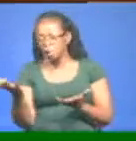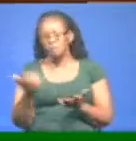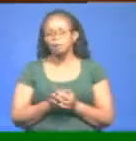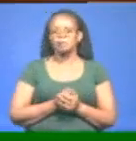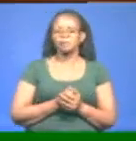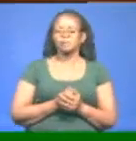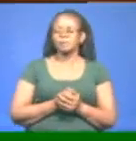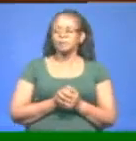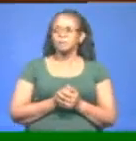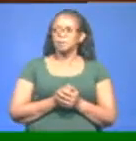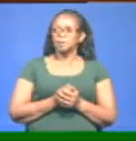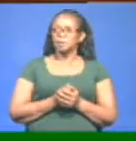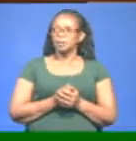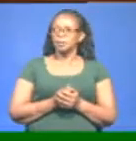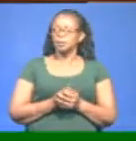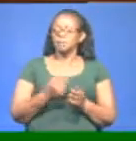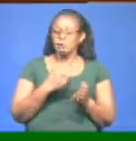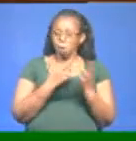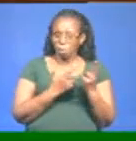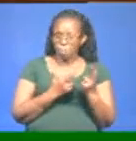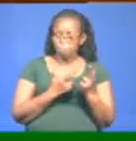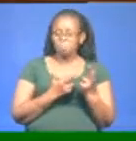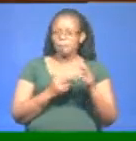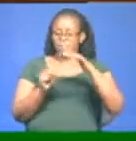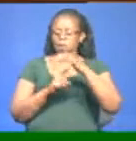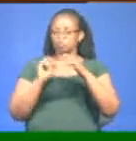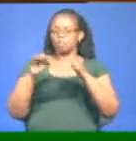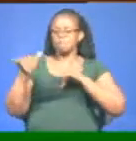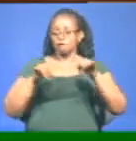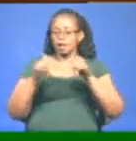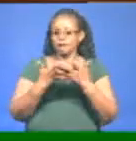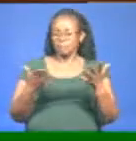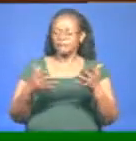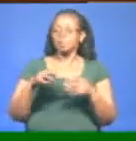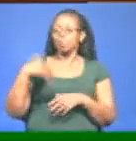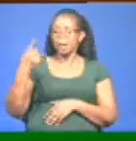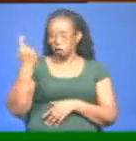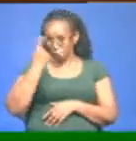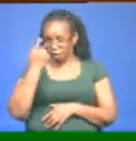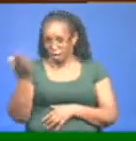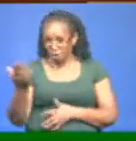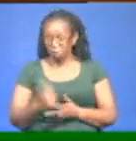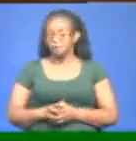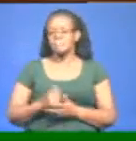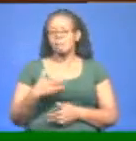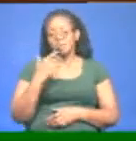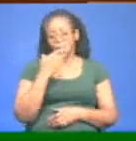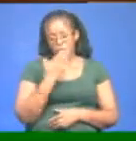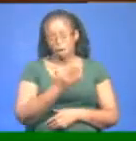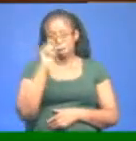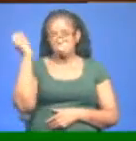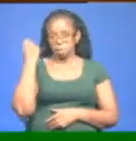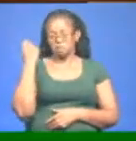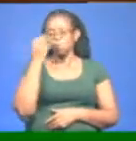Kenyans are. I want to hope that the Ministry of Foreign Affairs will consider. I thank the President because he came up with